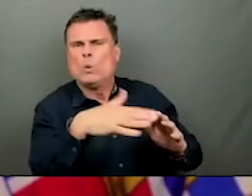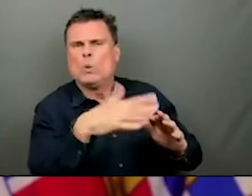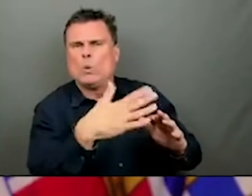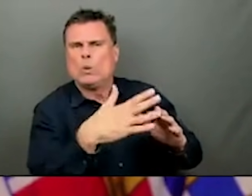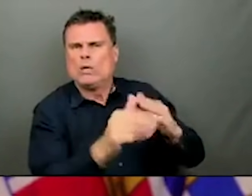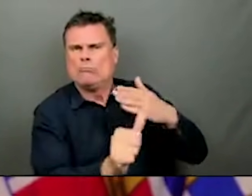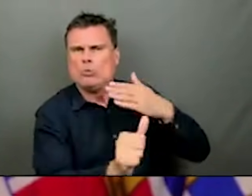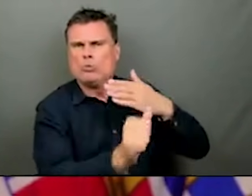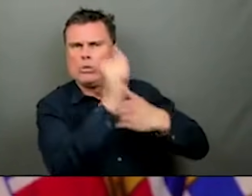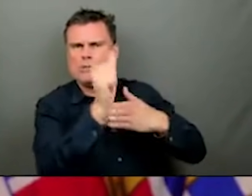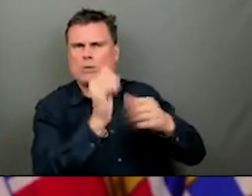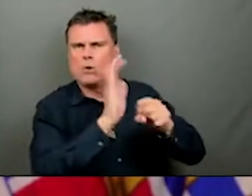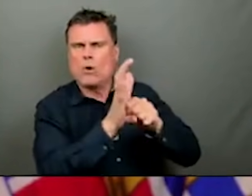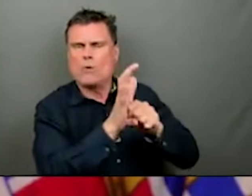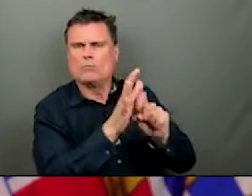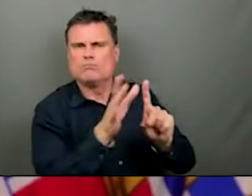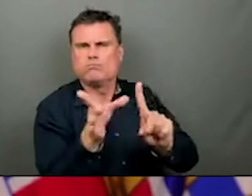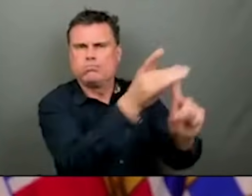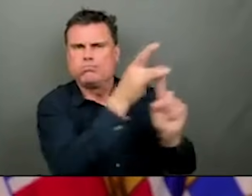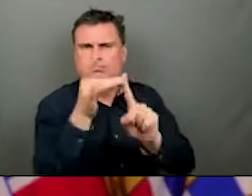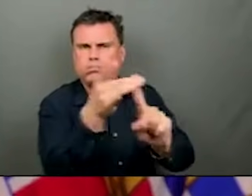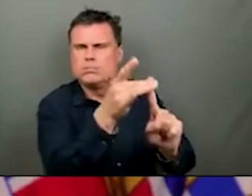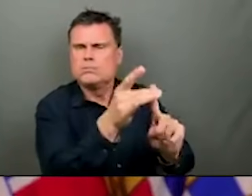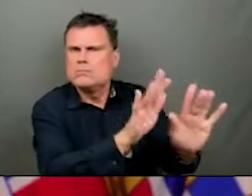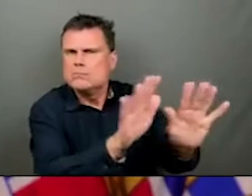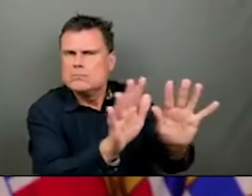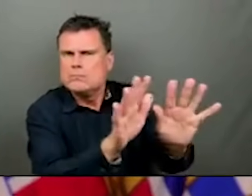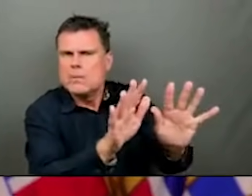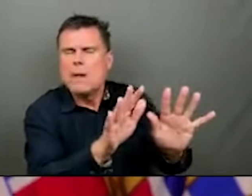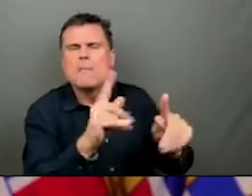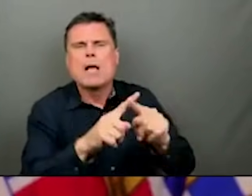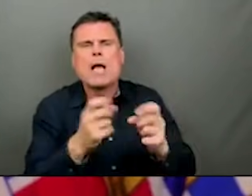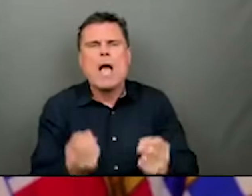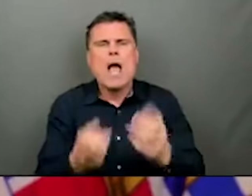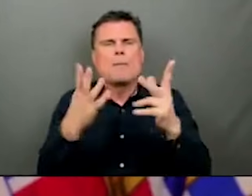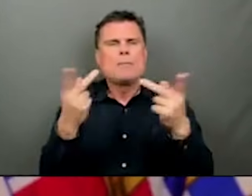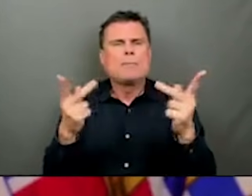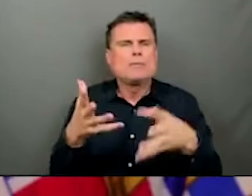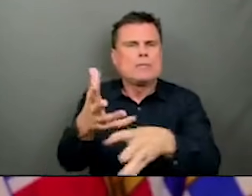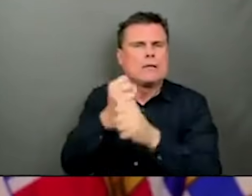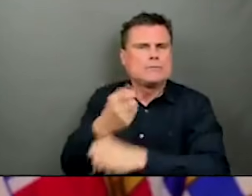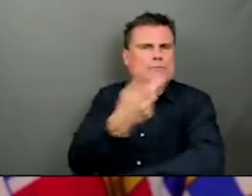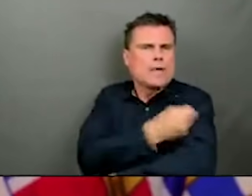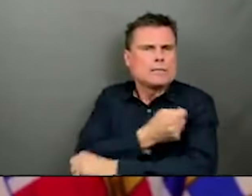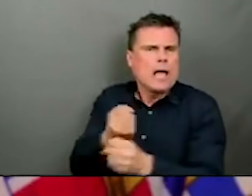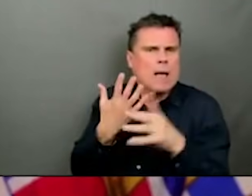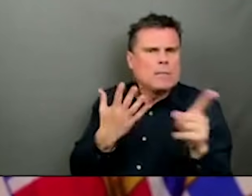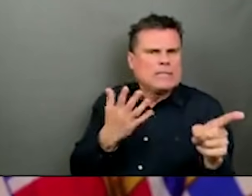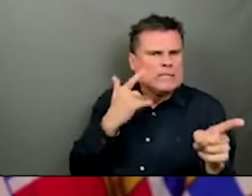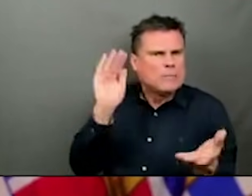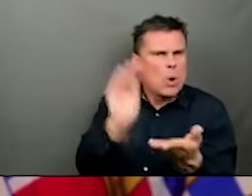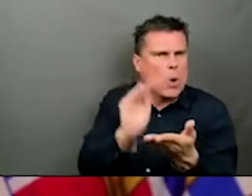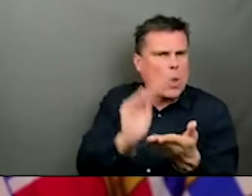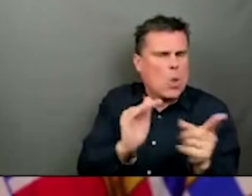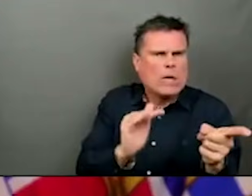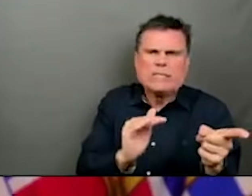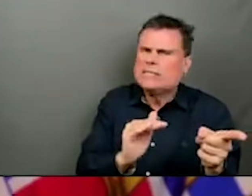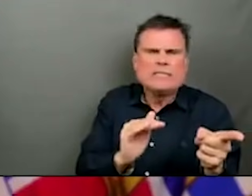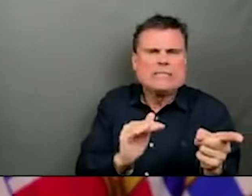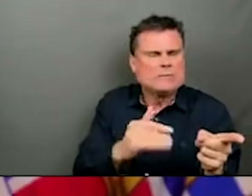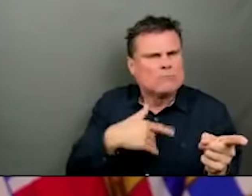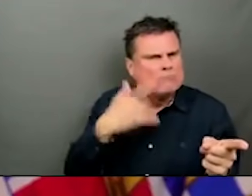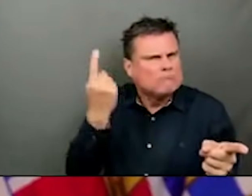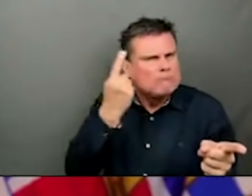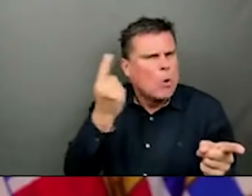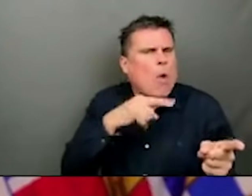that could be for a variety of reasons. Could be because it's a younger age population in that community. It could be because